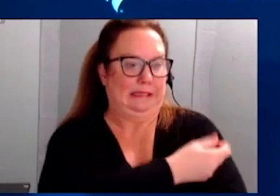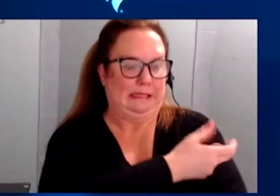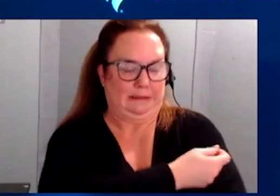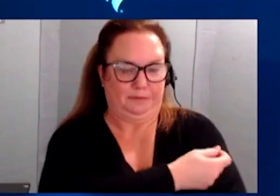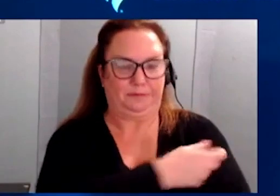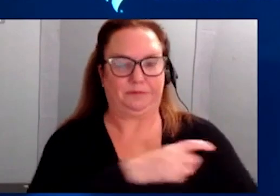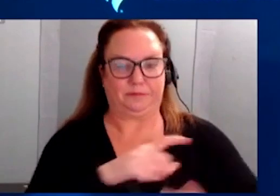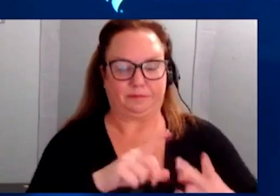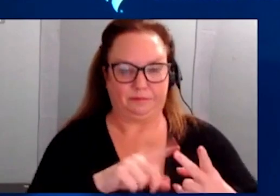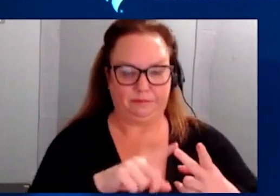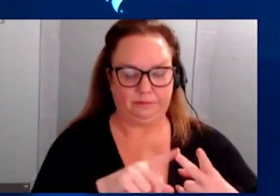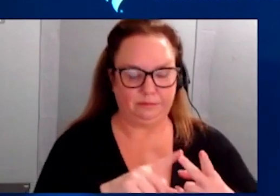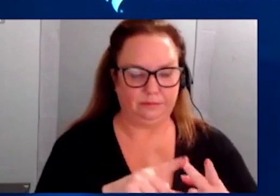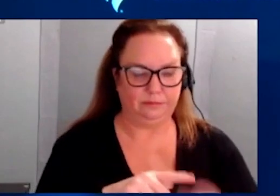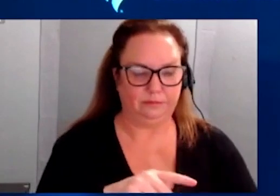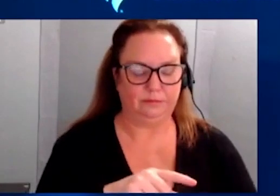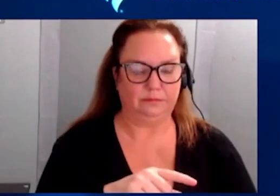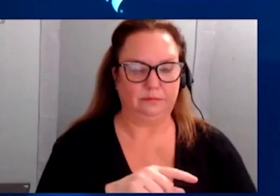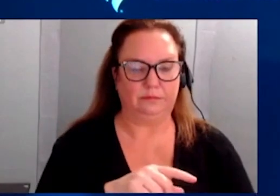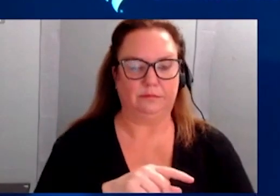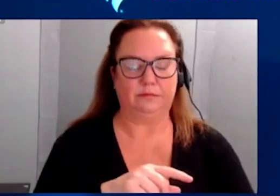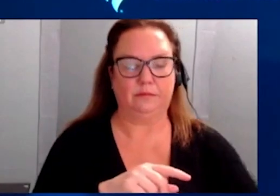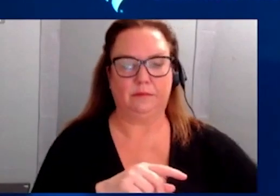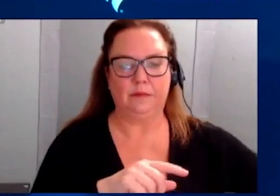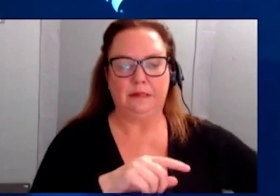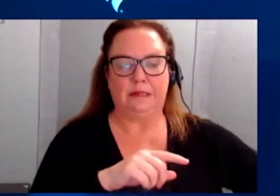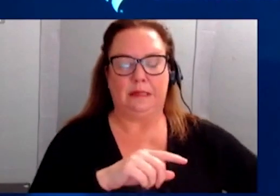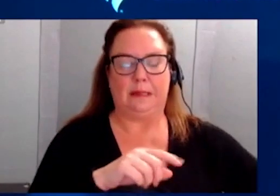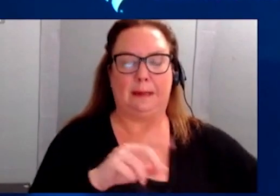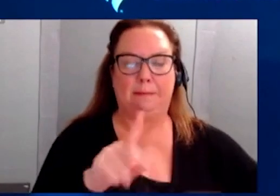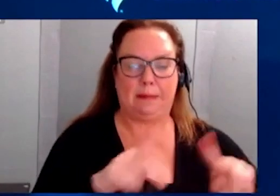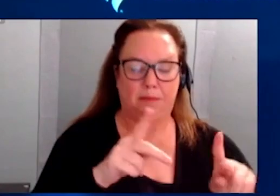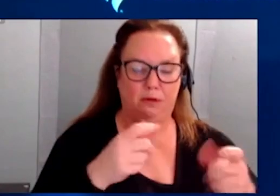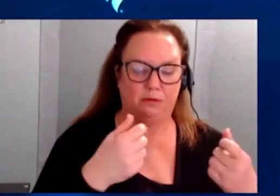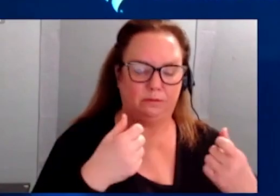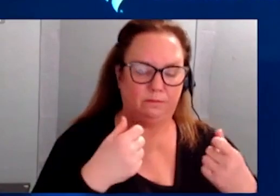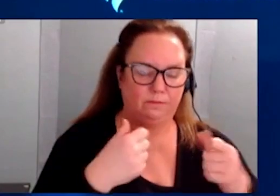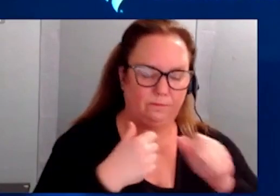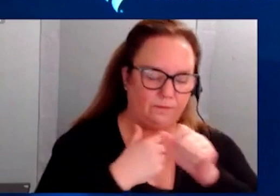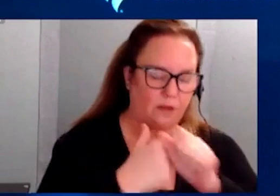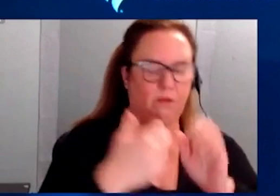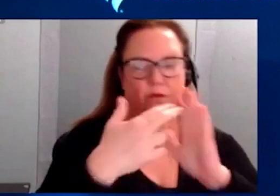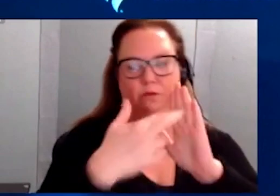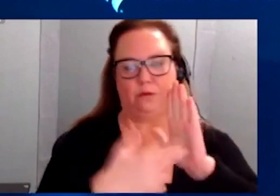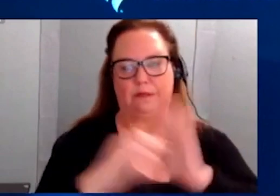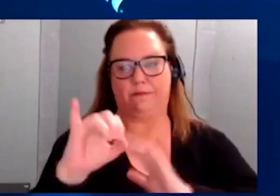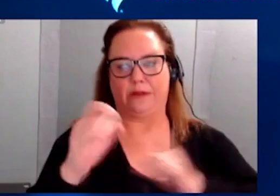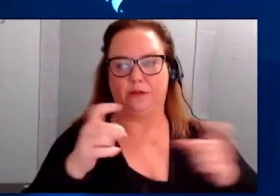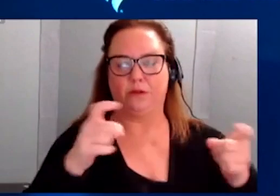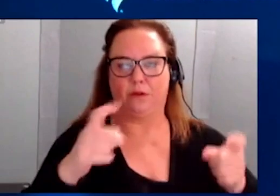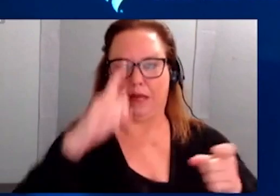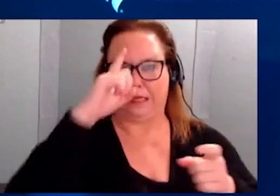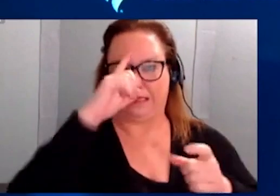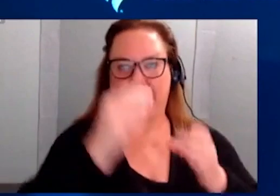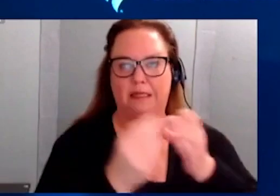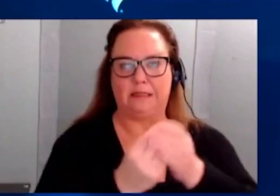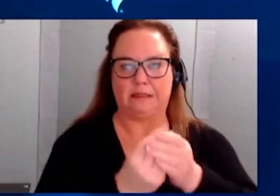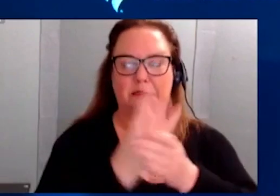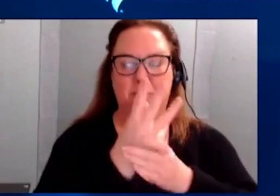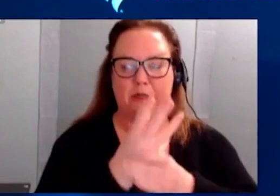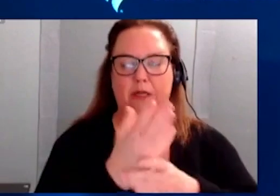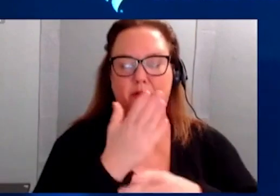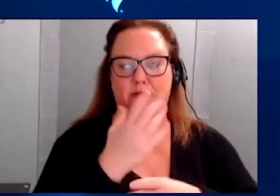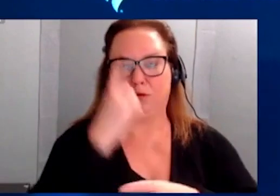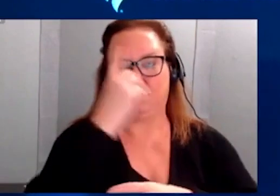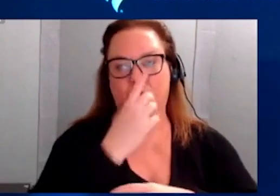can keep people trying to follow the good rules of infection control, I think we could be in for a pretty good spring. But that is,